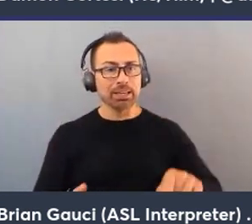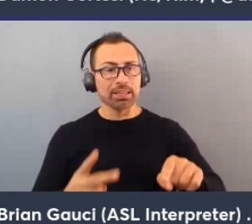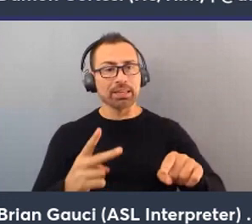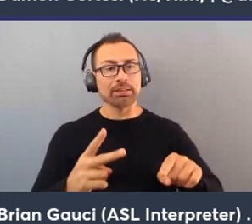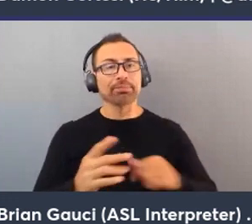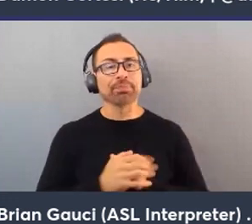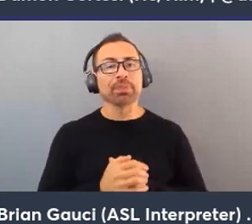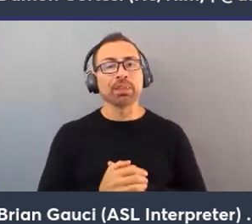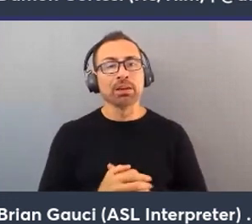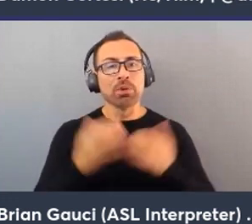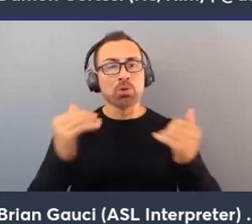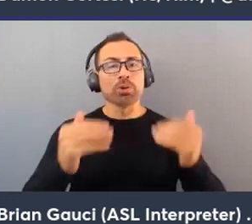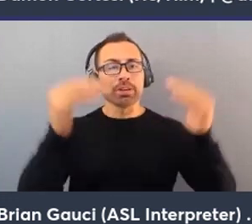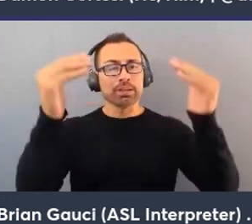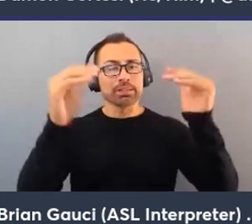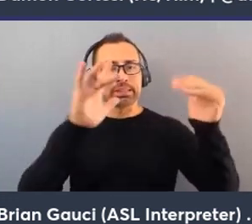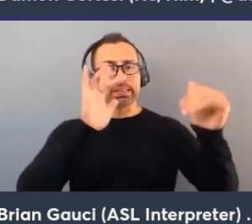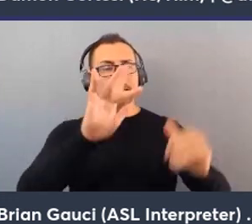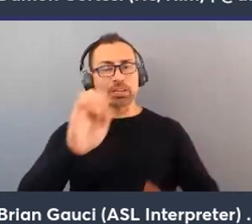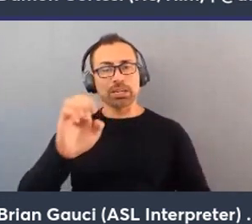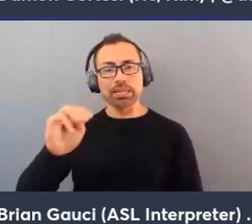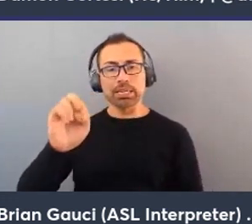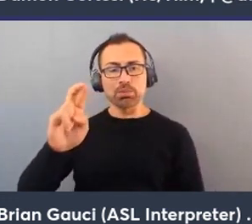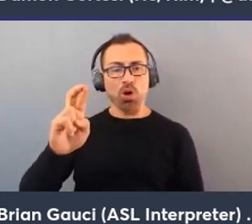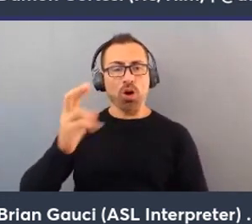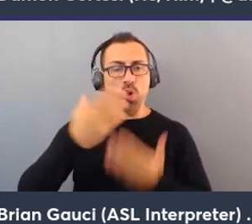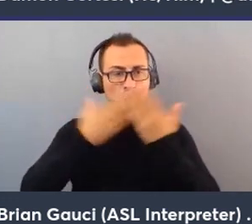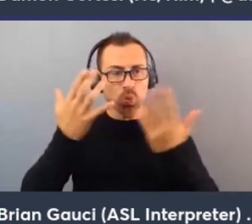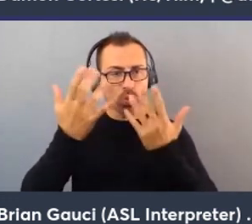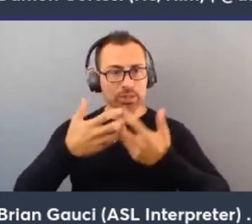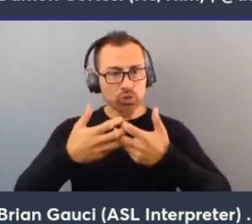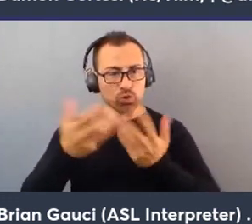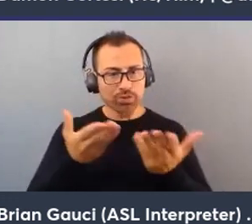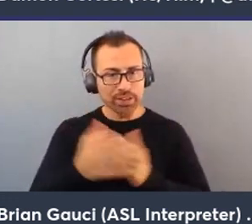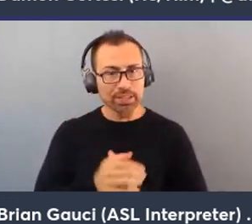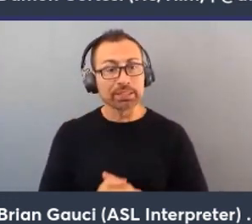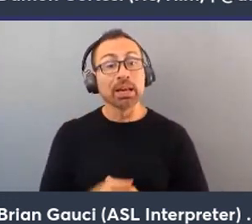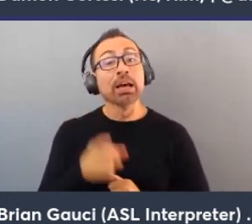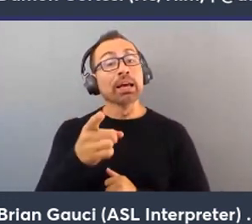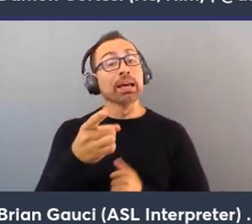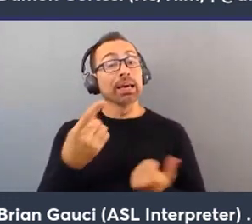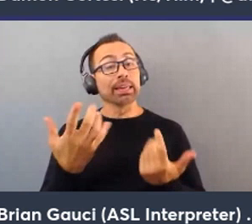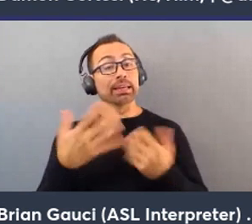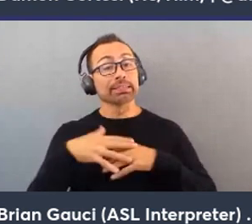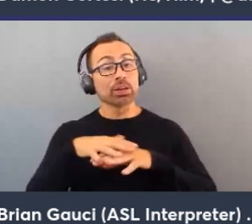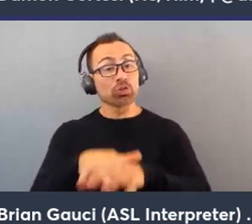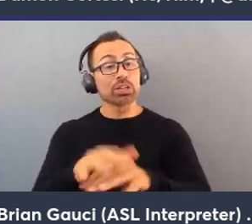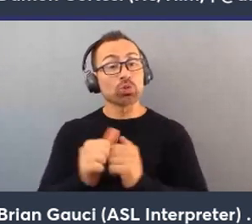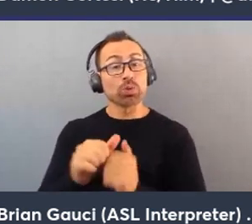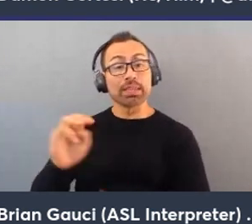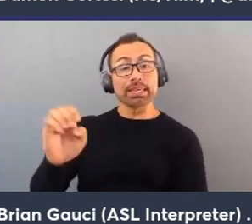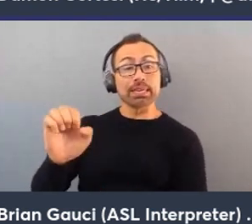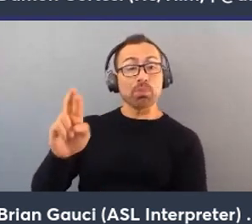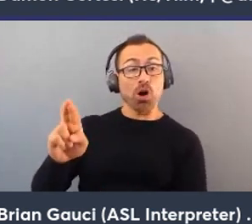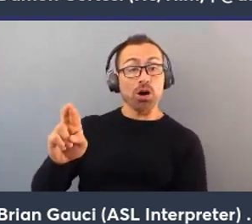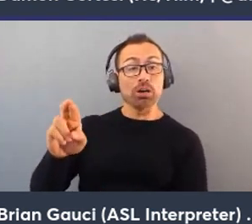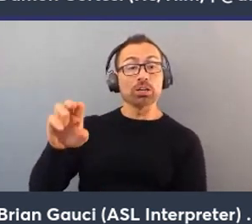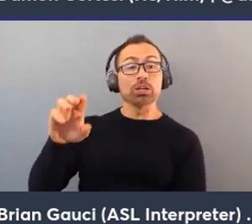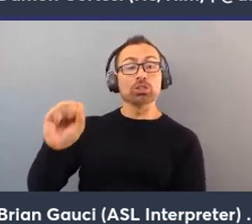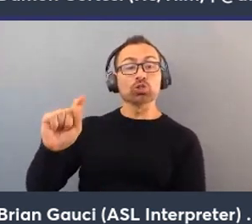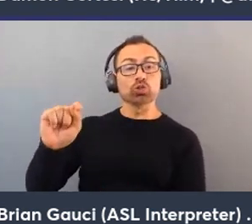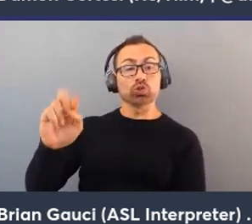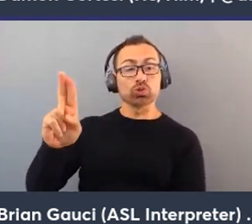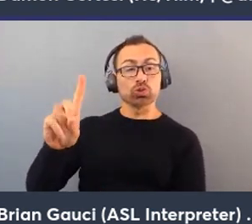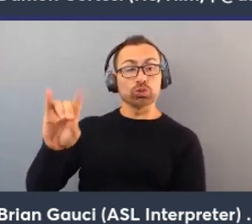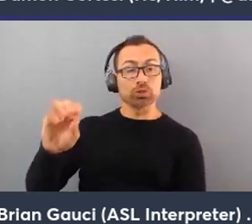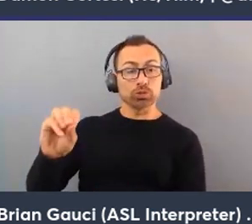serverless setting here. With EMR Serverless, it has integration with EMR Studio. If you haven't used EMR Studio, it's good that that person